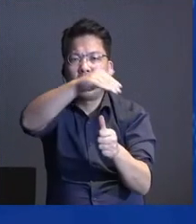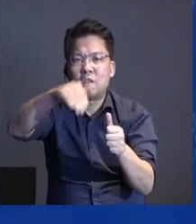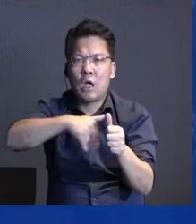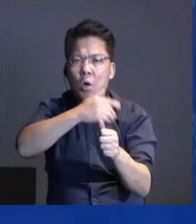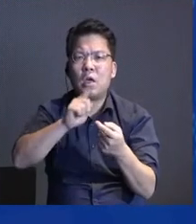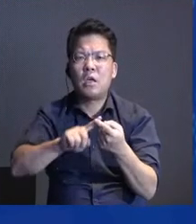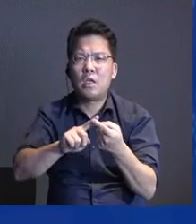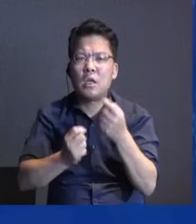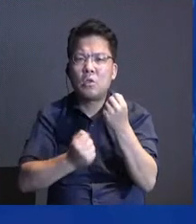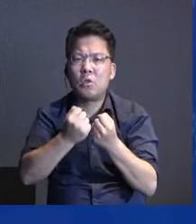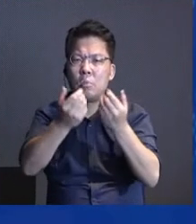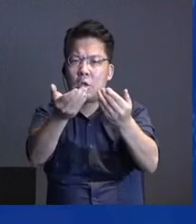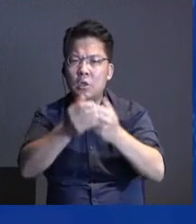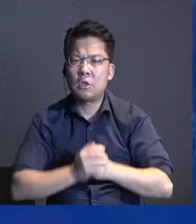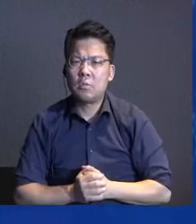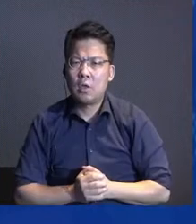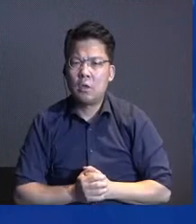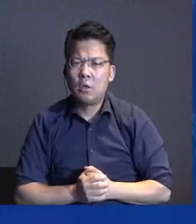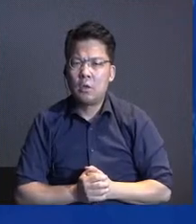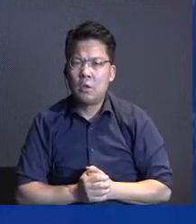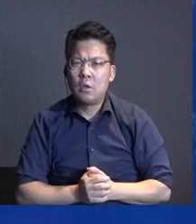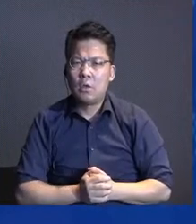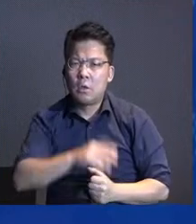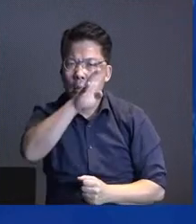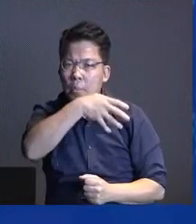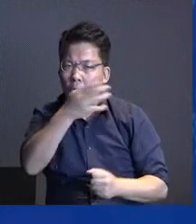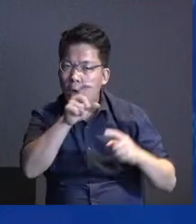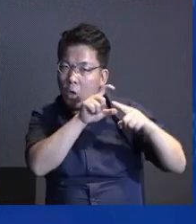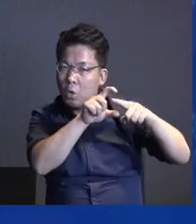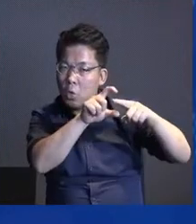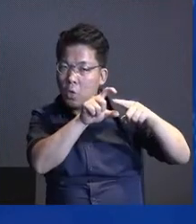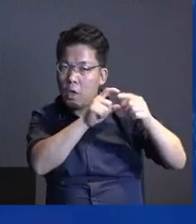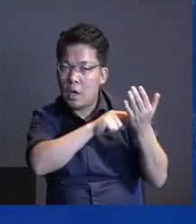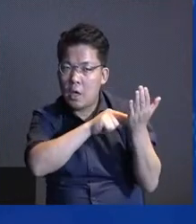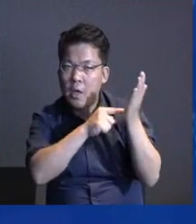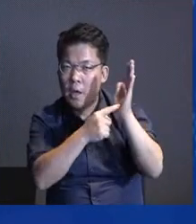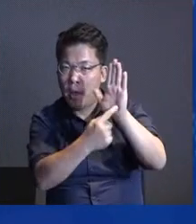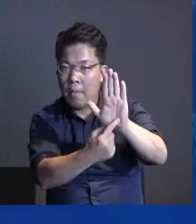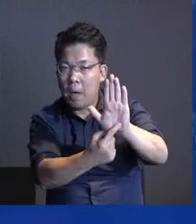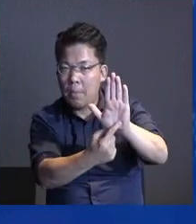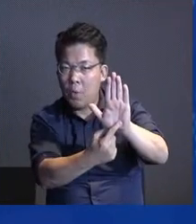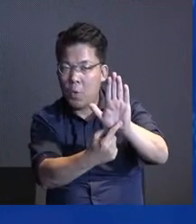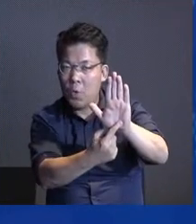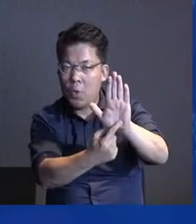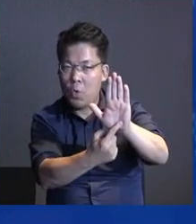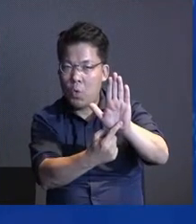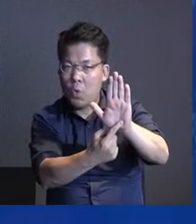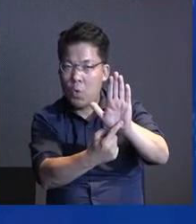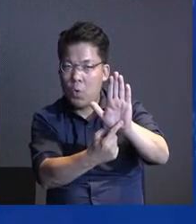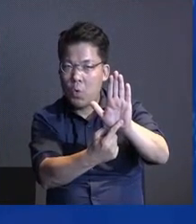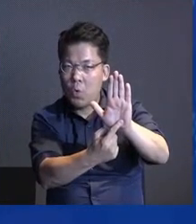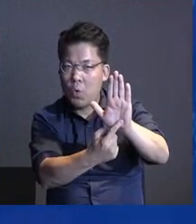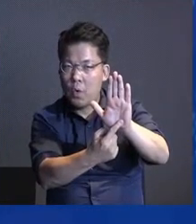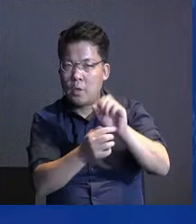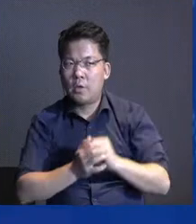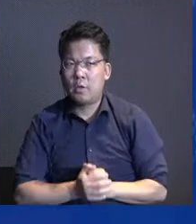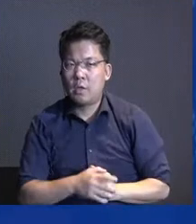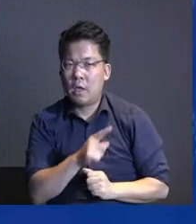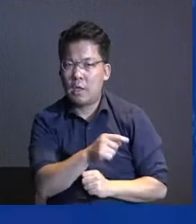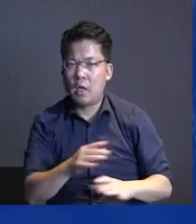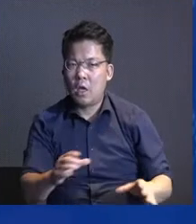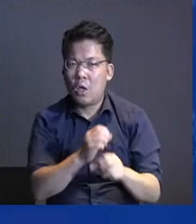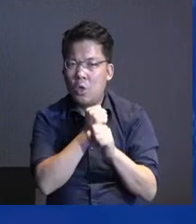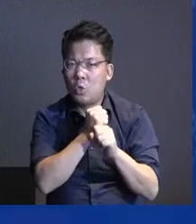isolation level, which is released by National Statistical Office. The social isolation level